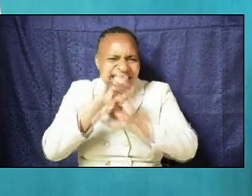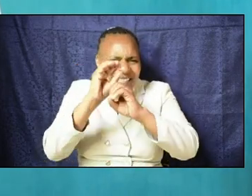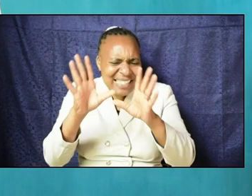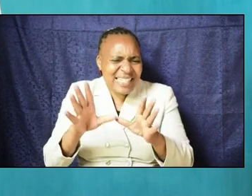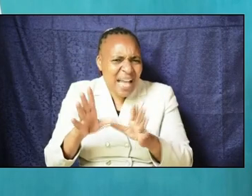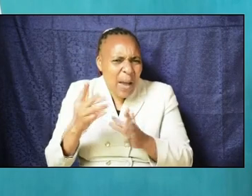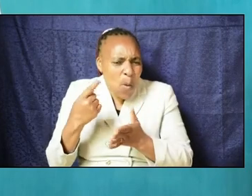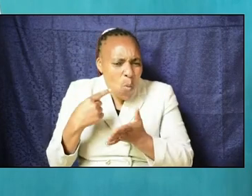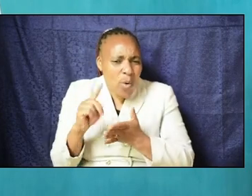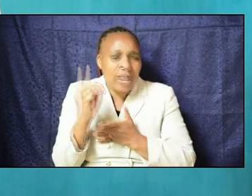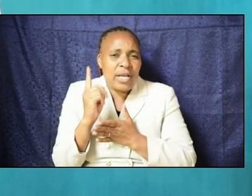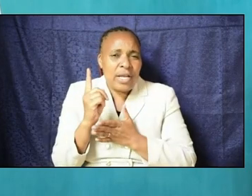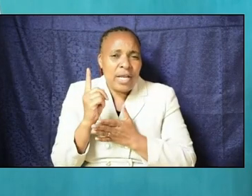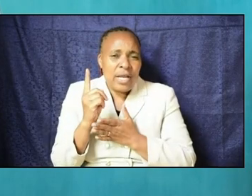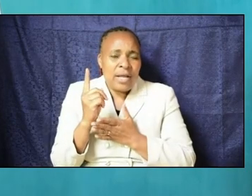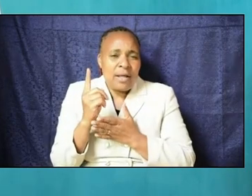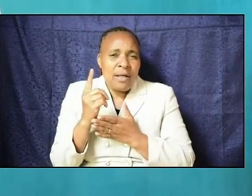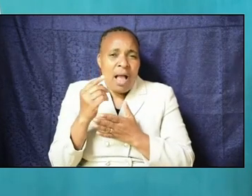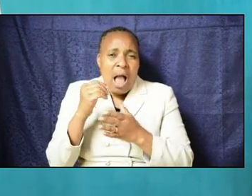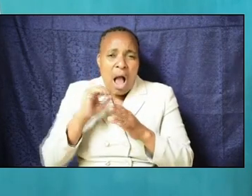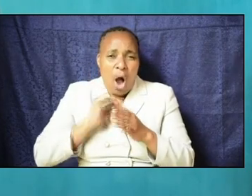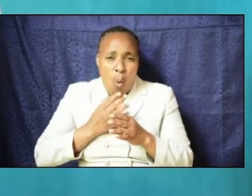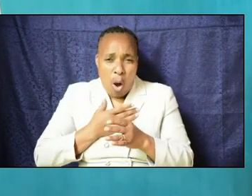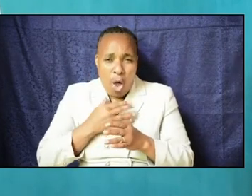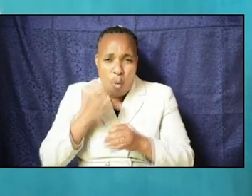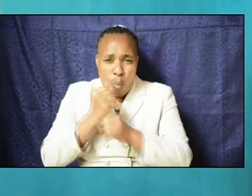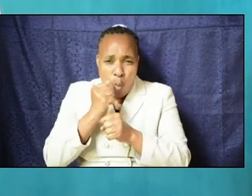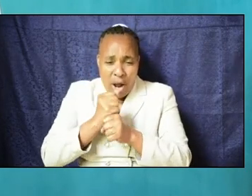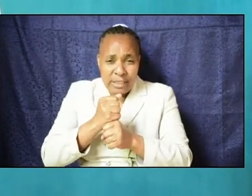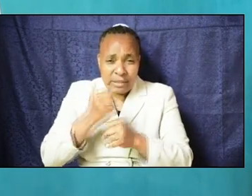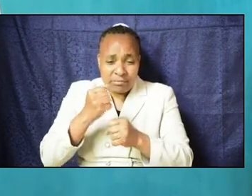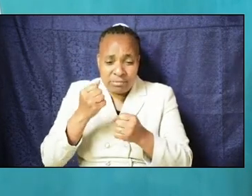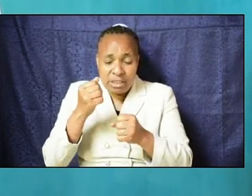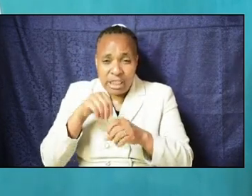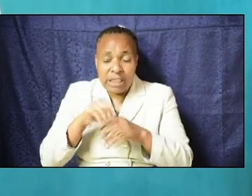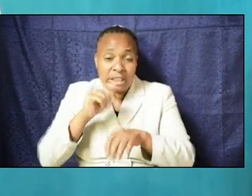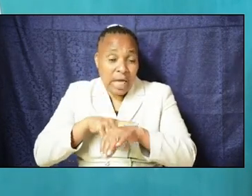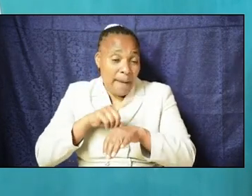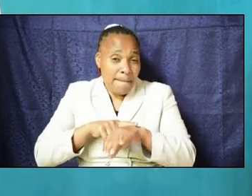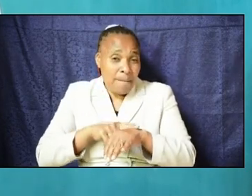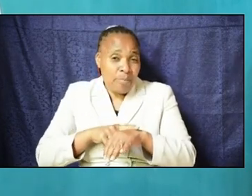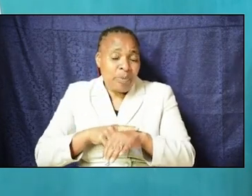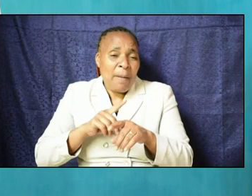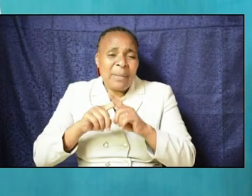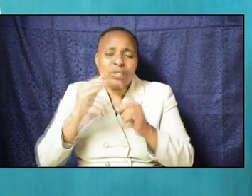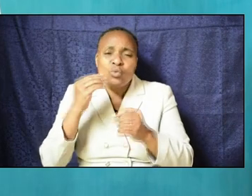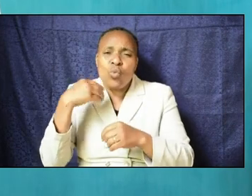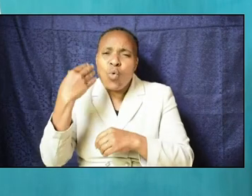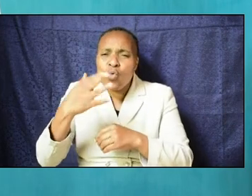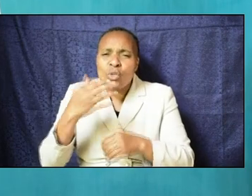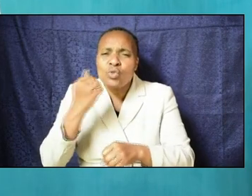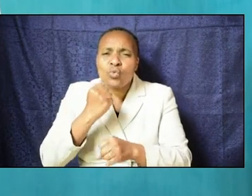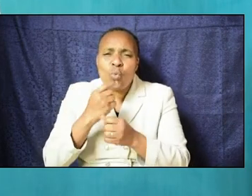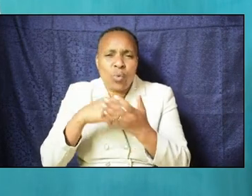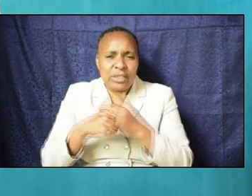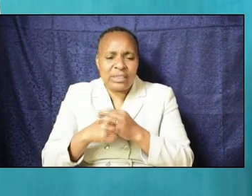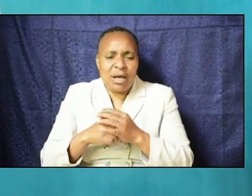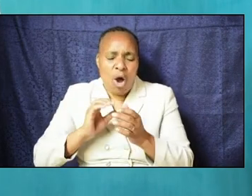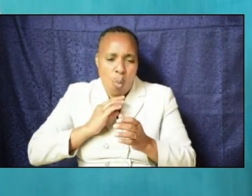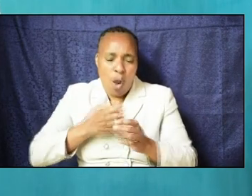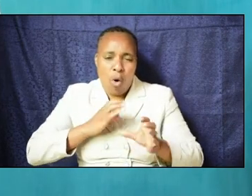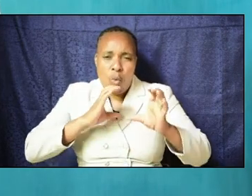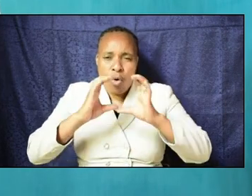between between idle chatter and a word in season. So in essence, what we should always do is our conversation should always